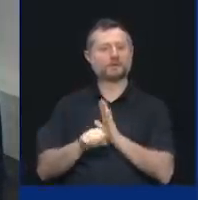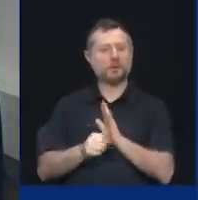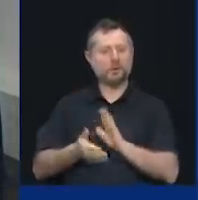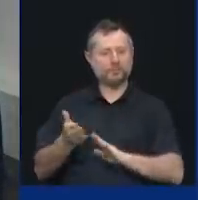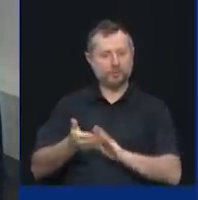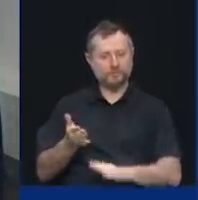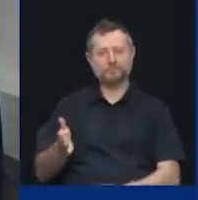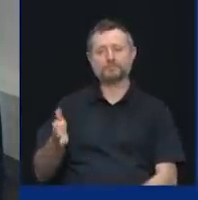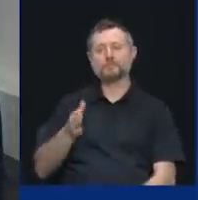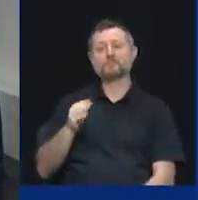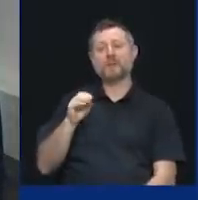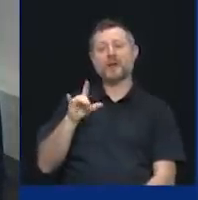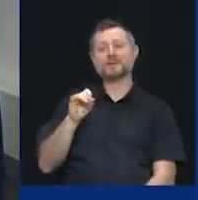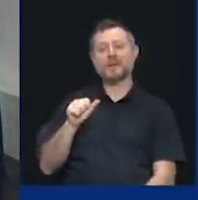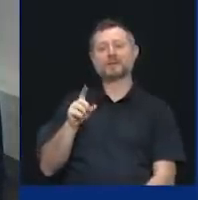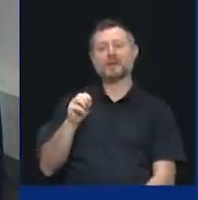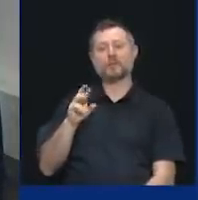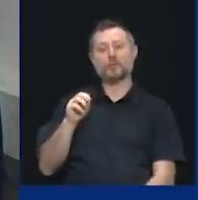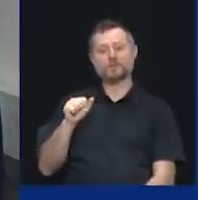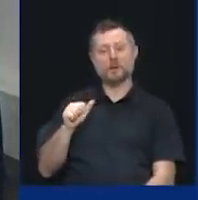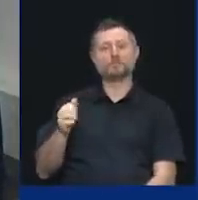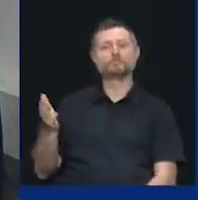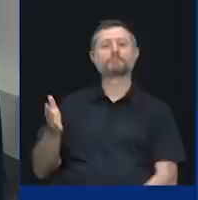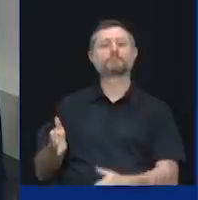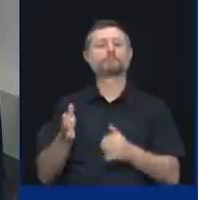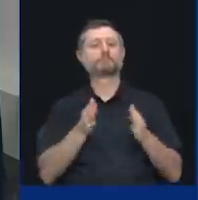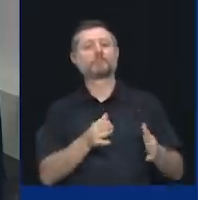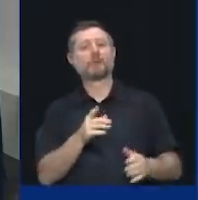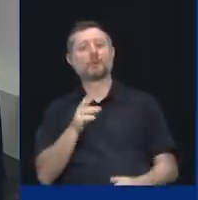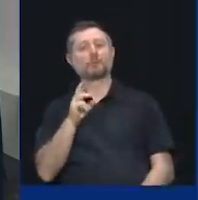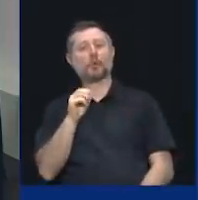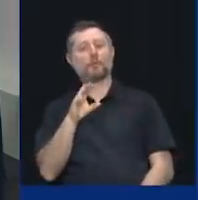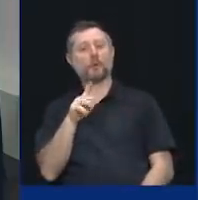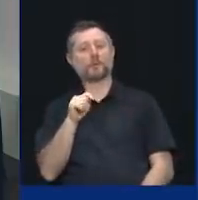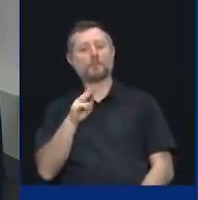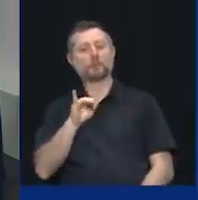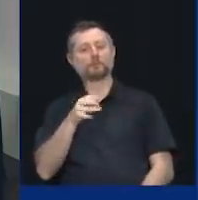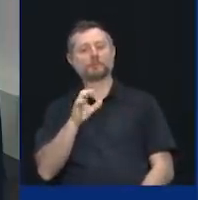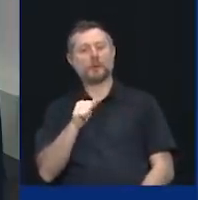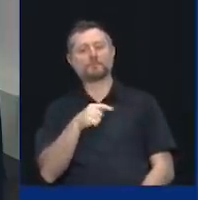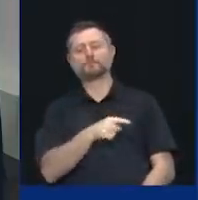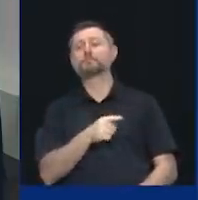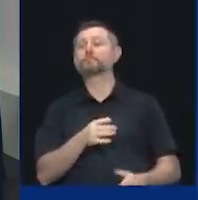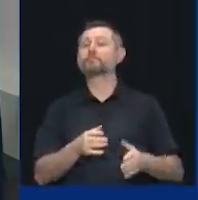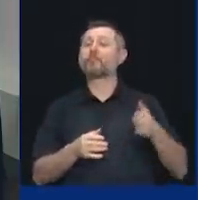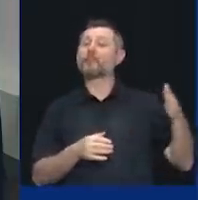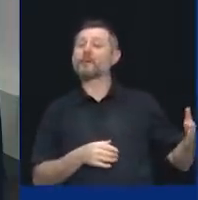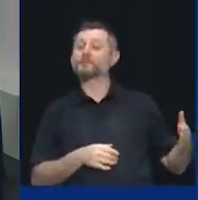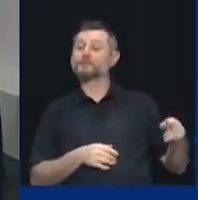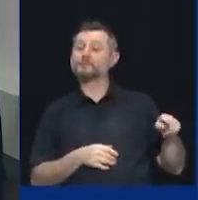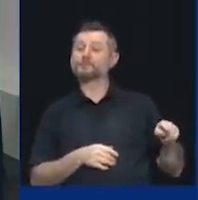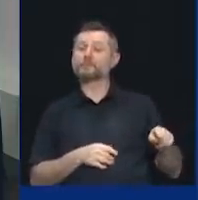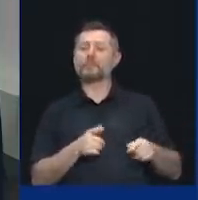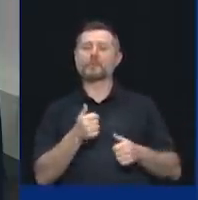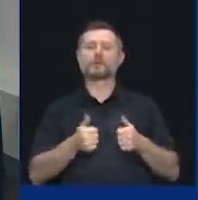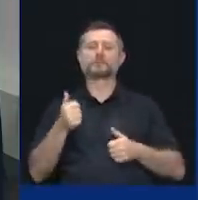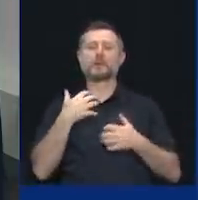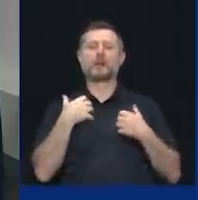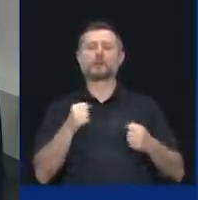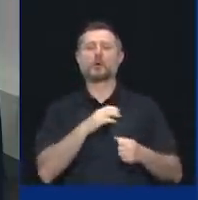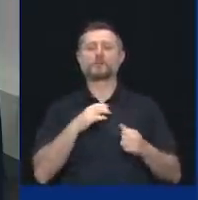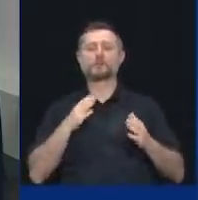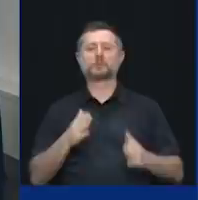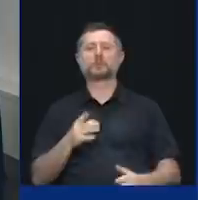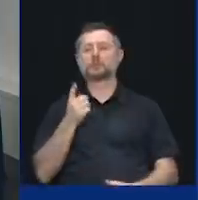to the Governor. To my left, Robert Meek, Budget Director. To his left, our esteemed Health Commissioner, Dr. Howard